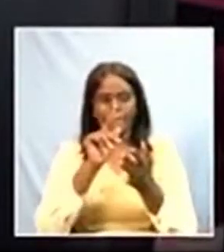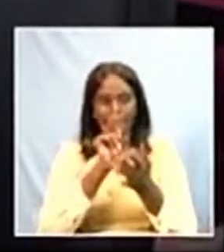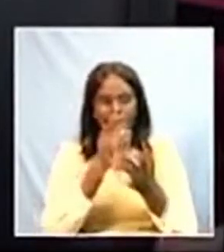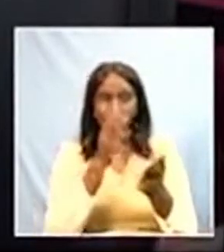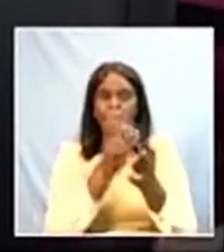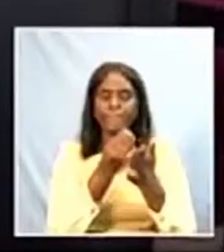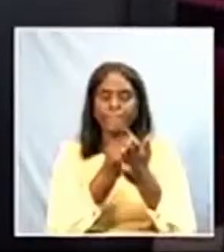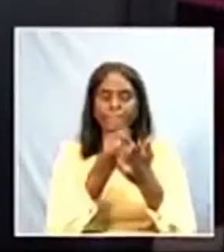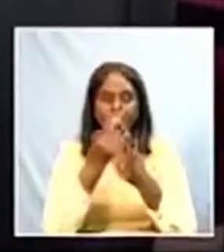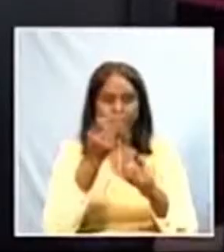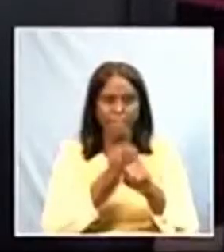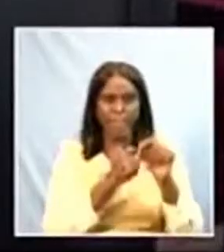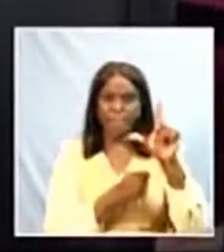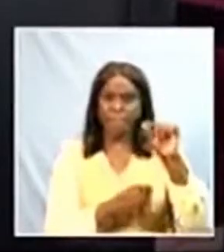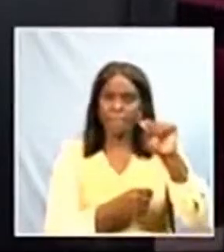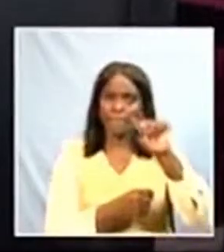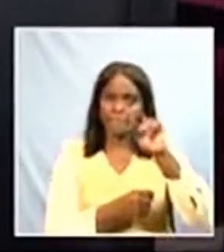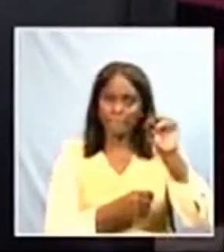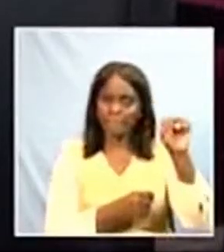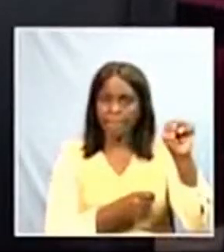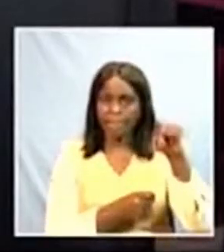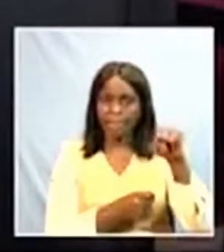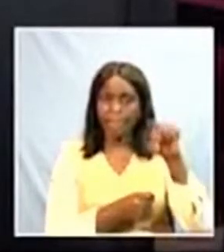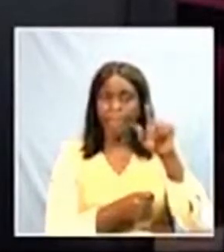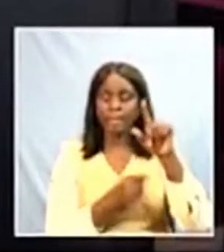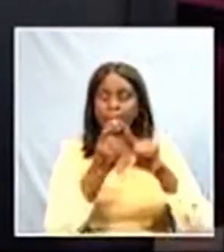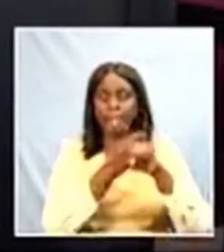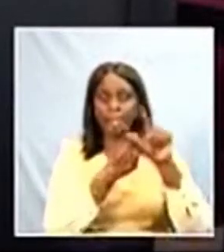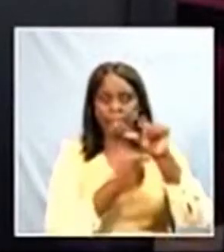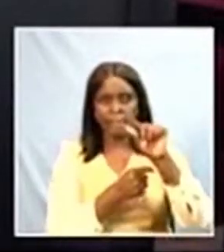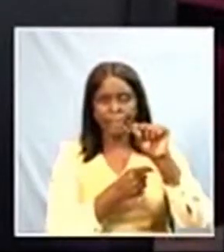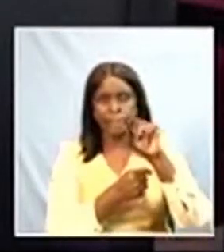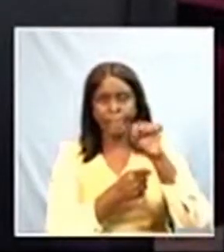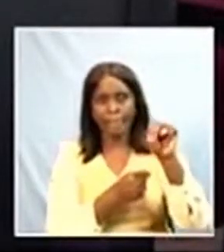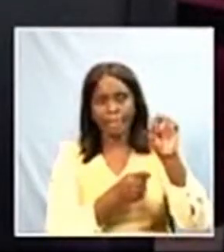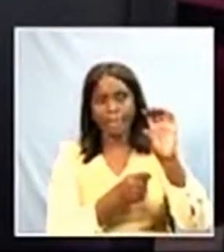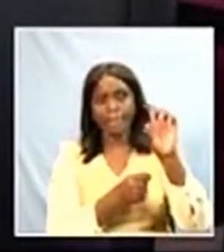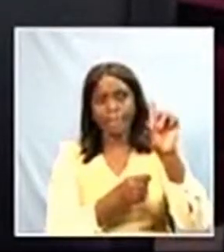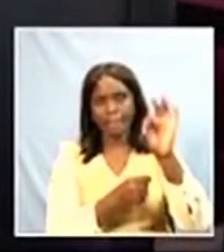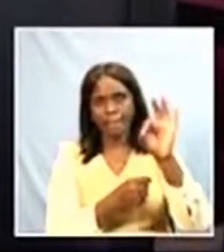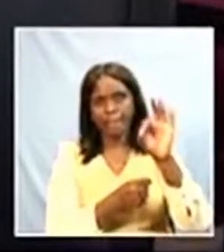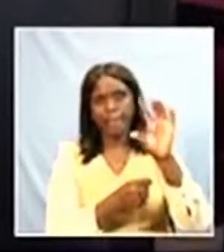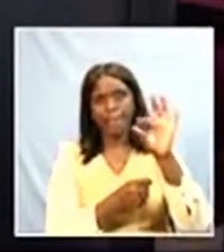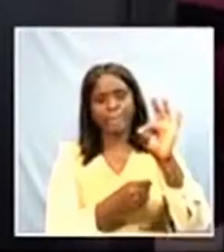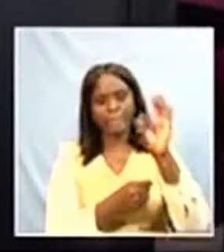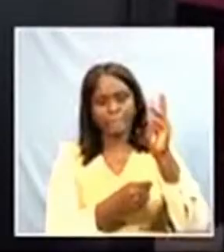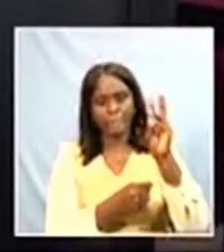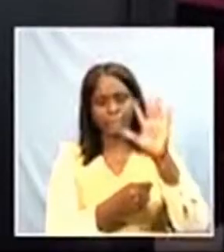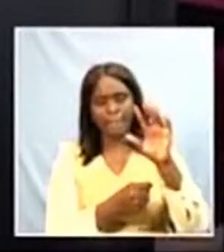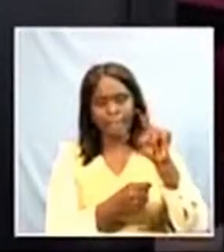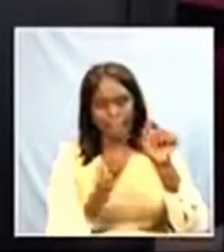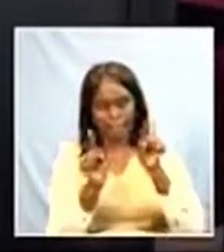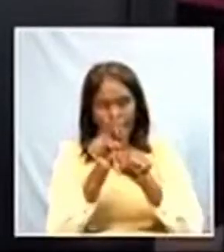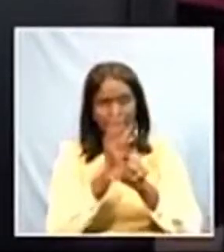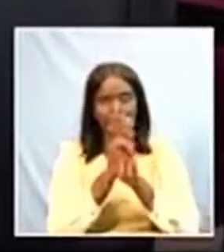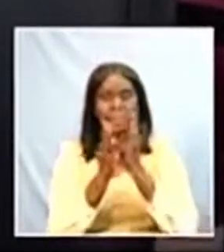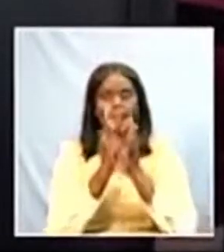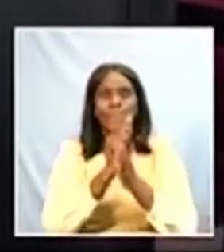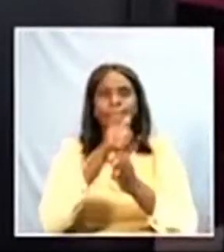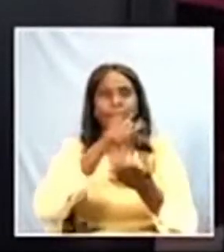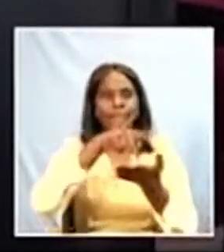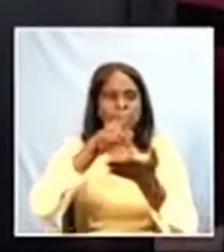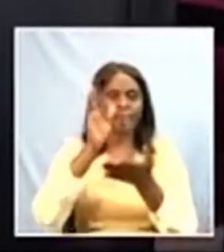funds from the 2022 CDF. 965, and the contractor was